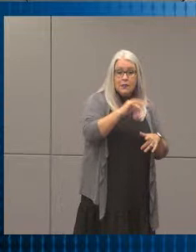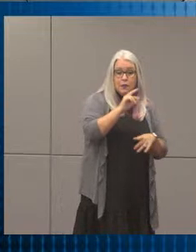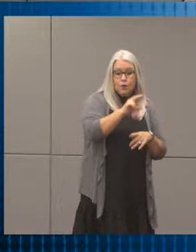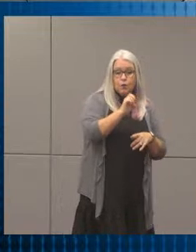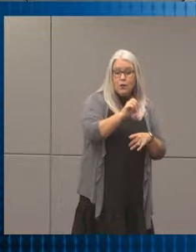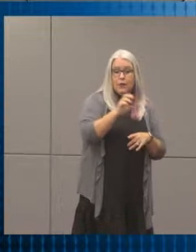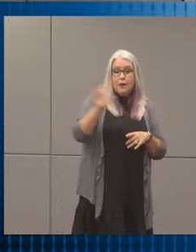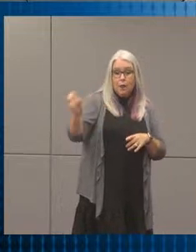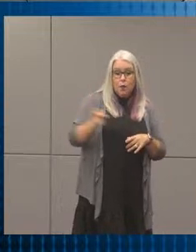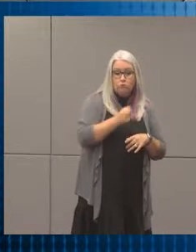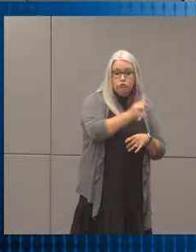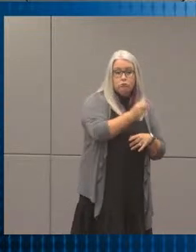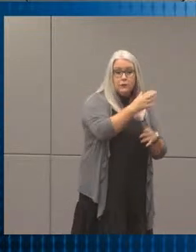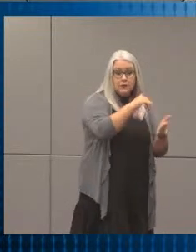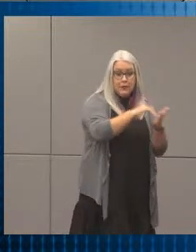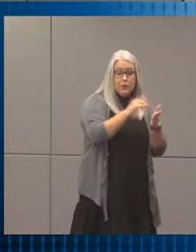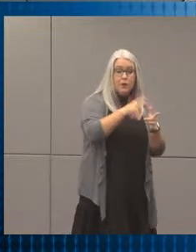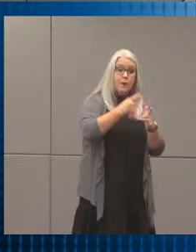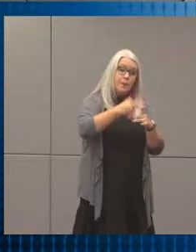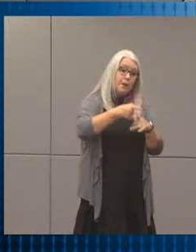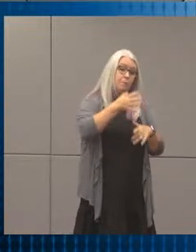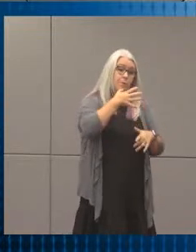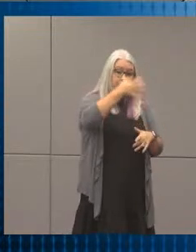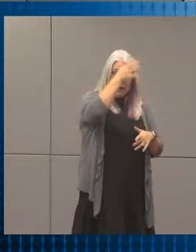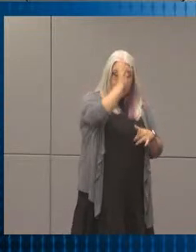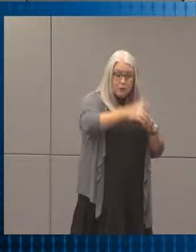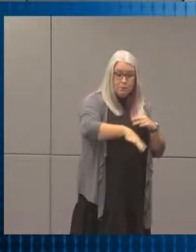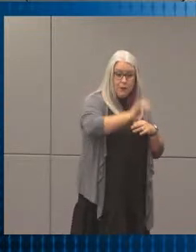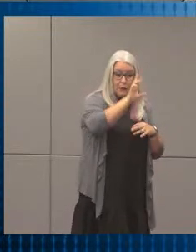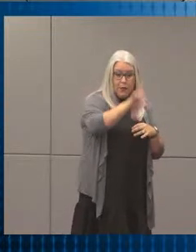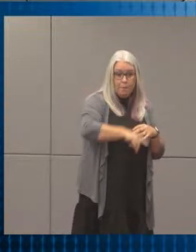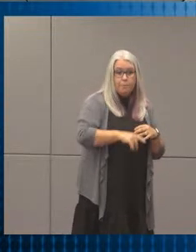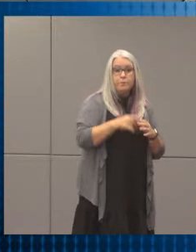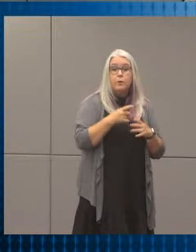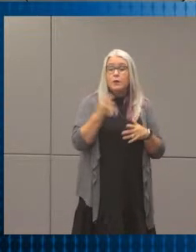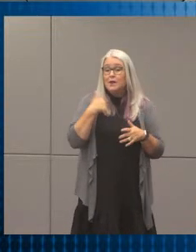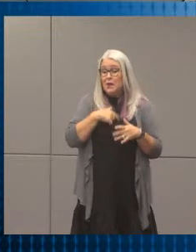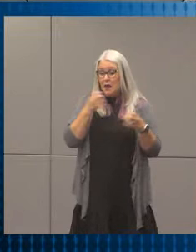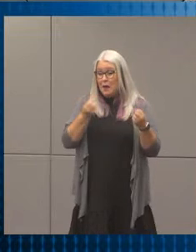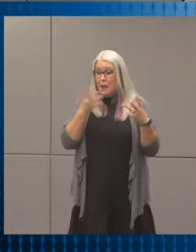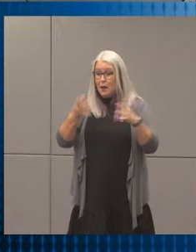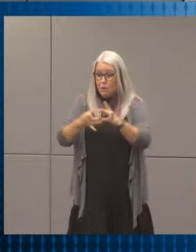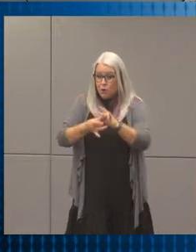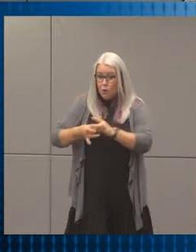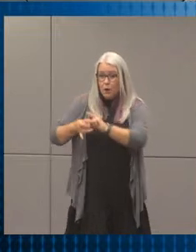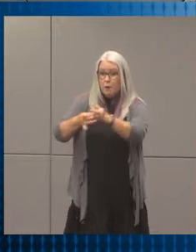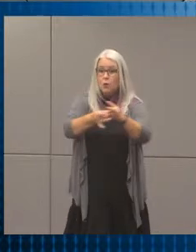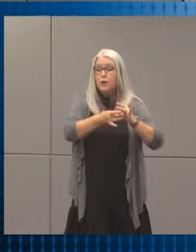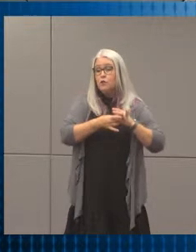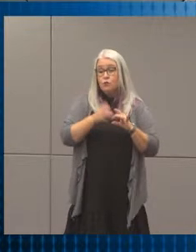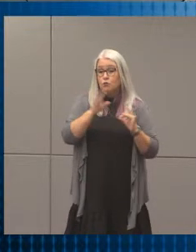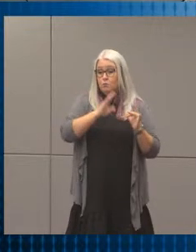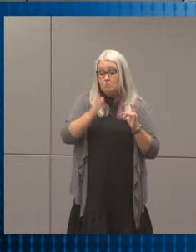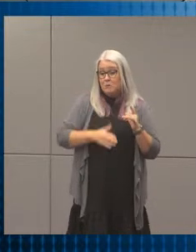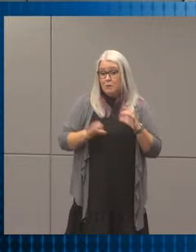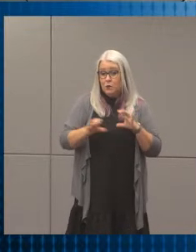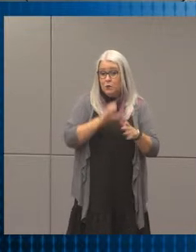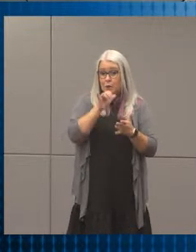and they stayed there until their parents picked them up. Quite a good cooperation. We really haven't done that before with